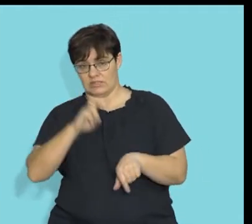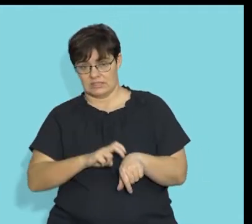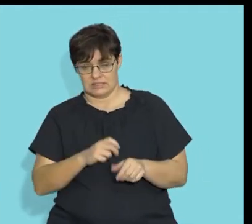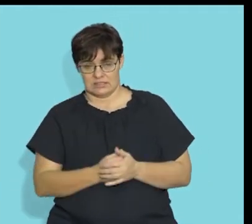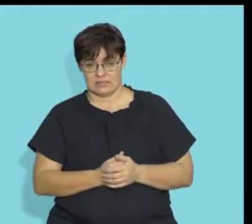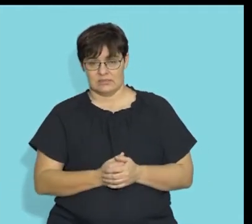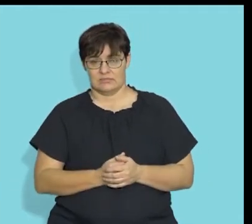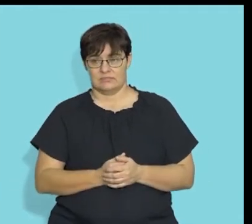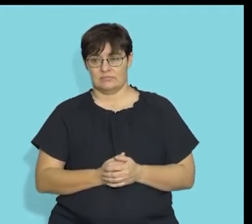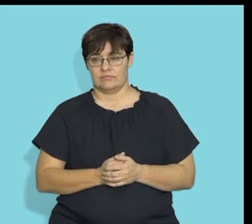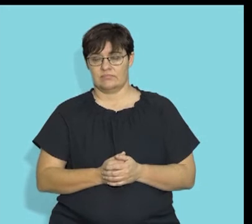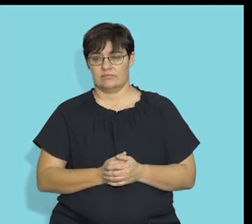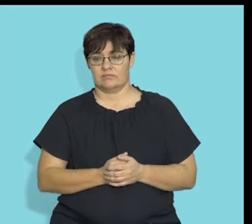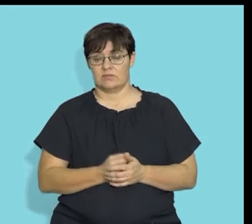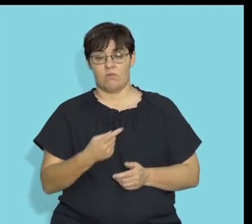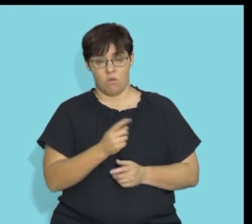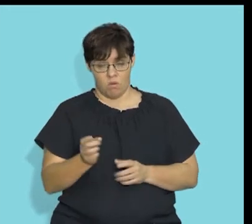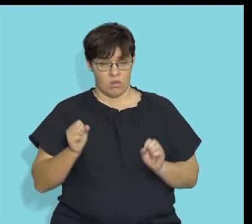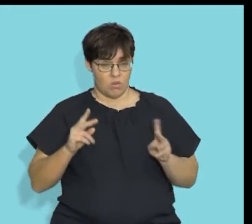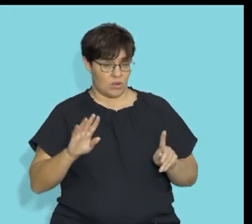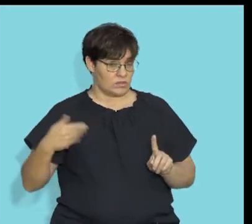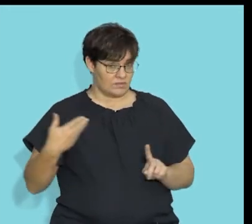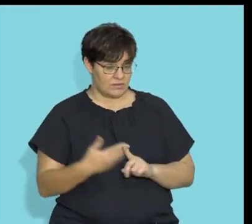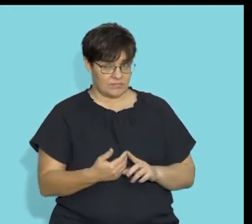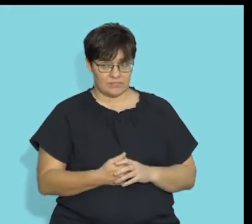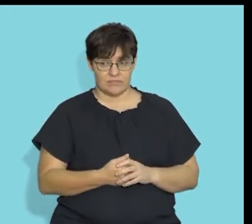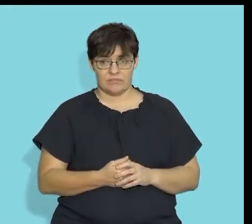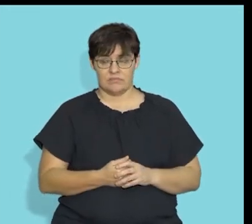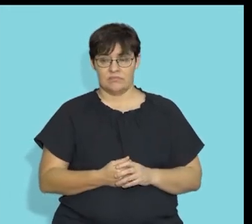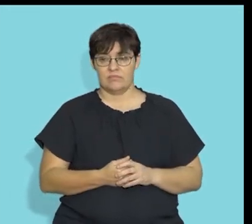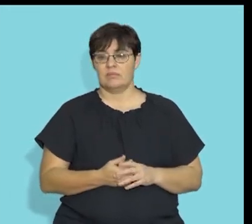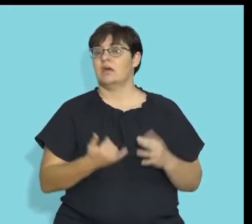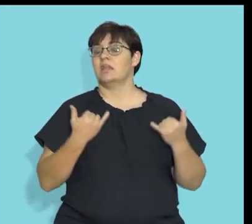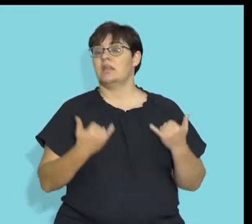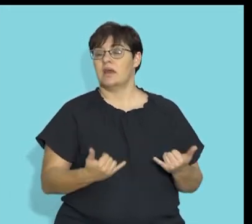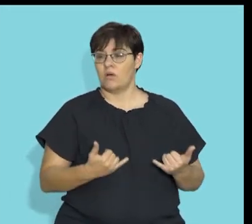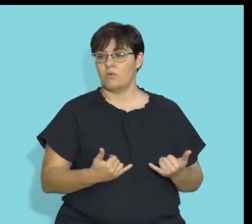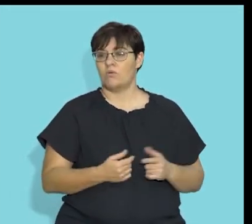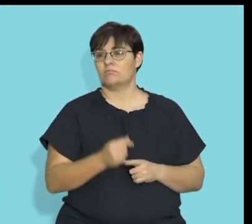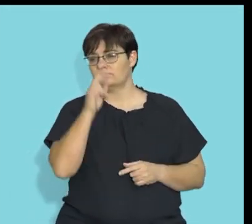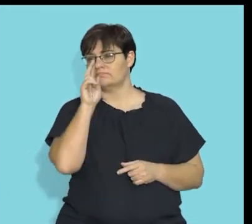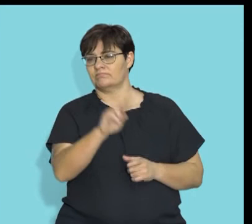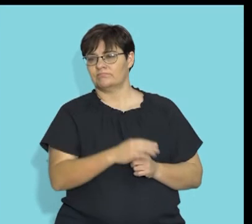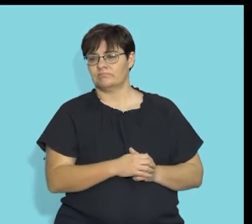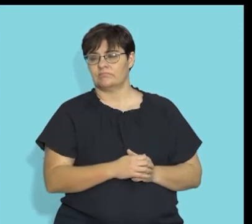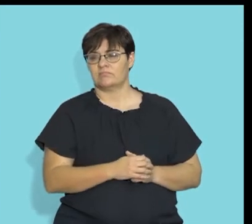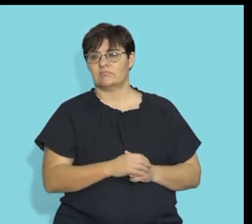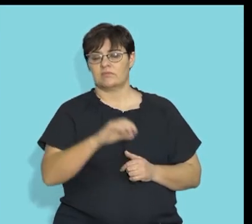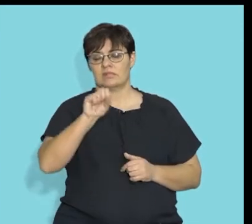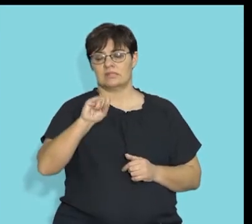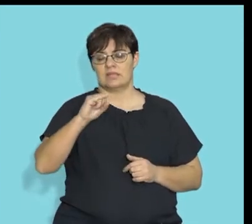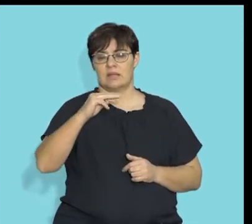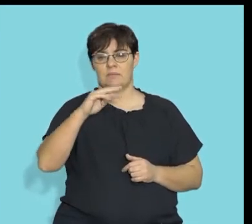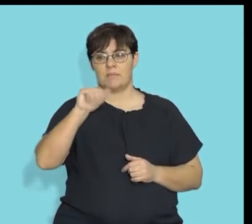R. Cool, guys, so I hope that everyone is okay so far. We are now going to have a look